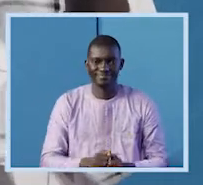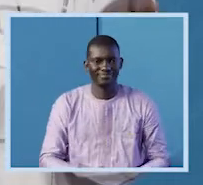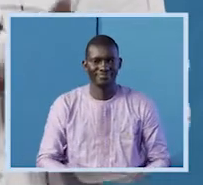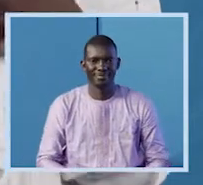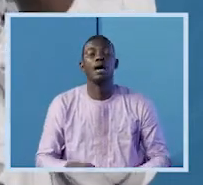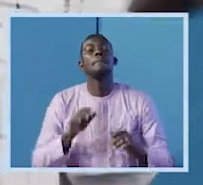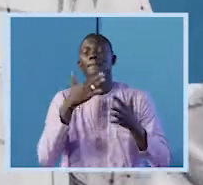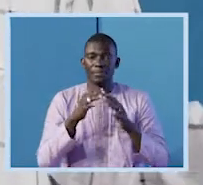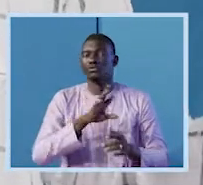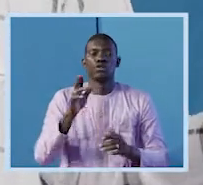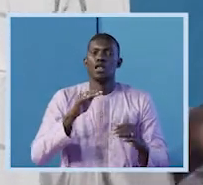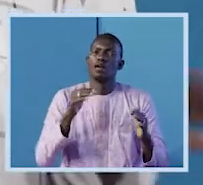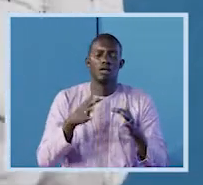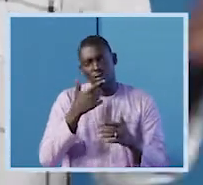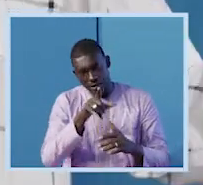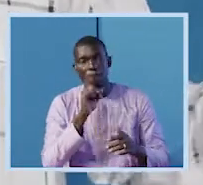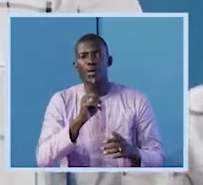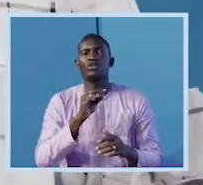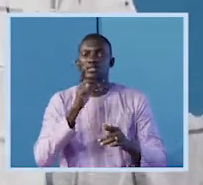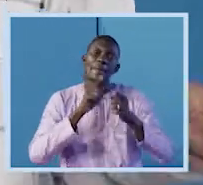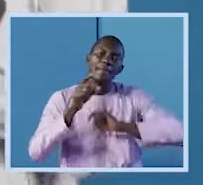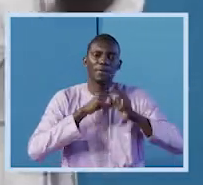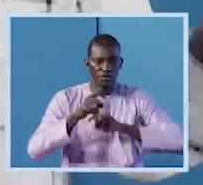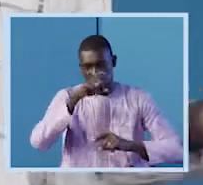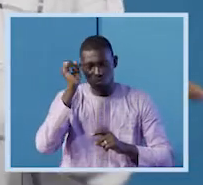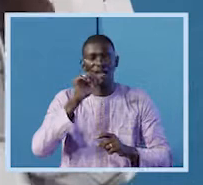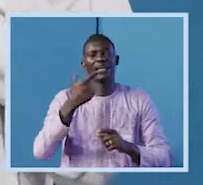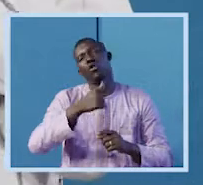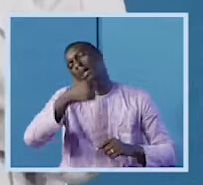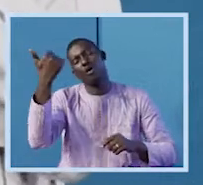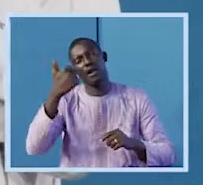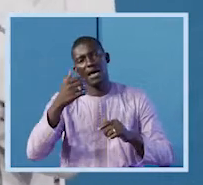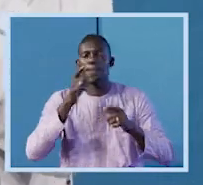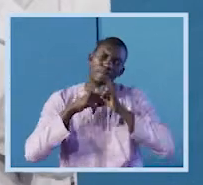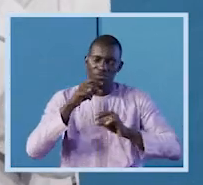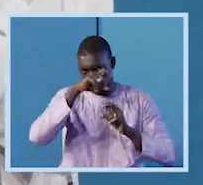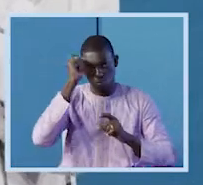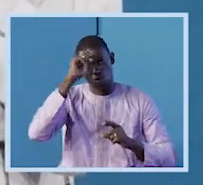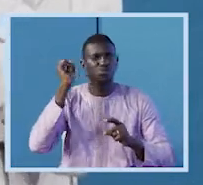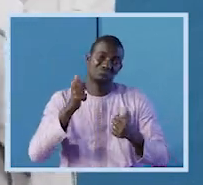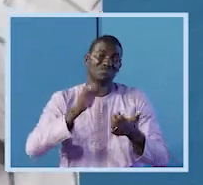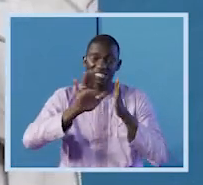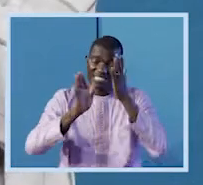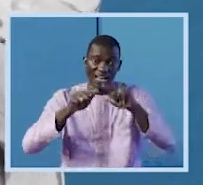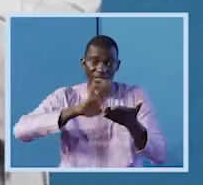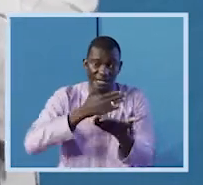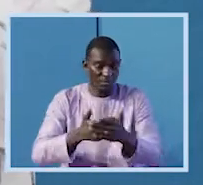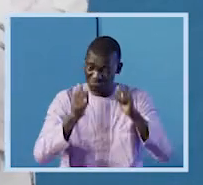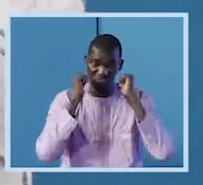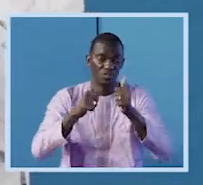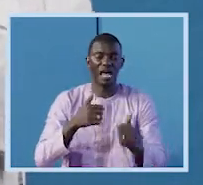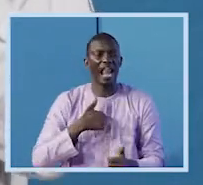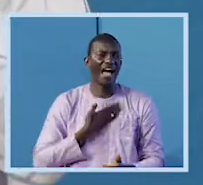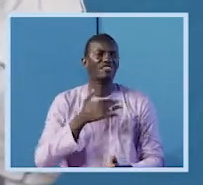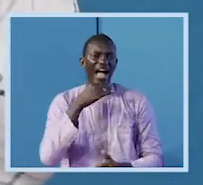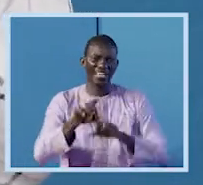bills. Maybe it's not a fortune, but it's a profession like any other profession. So I think that is quite clear. Like I said before, I had to ask that because